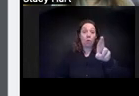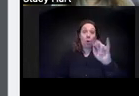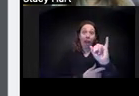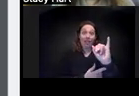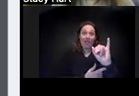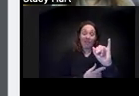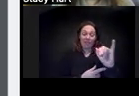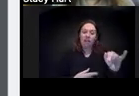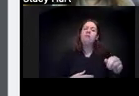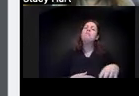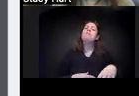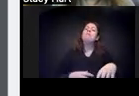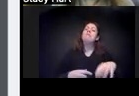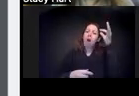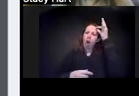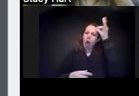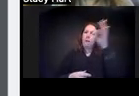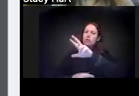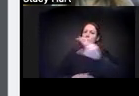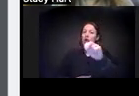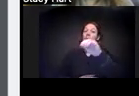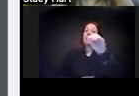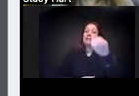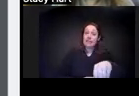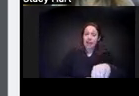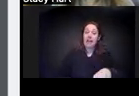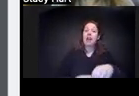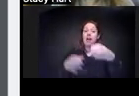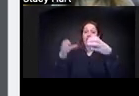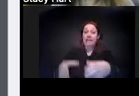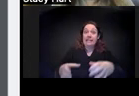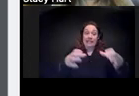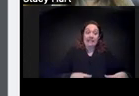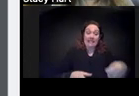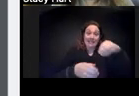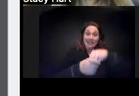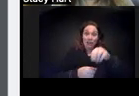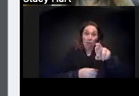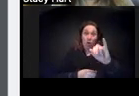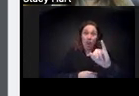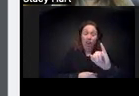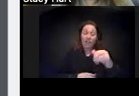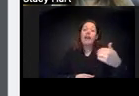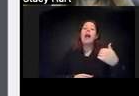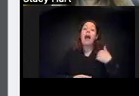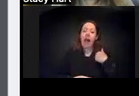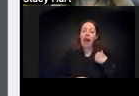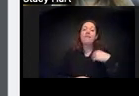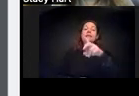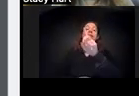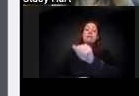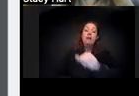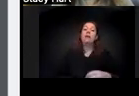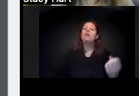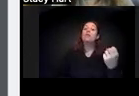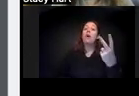almost 30% of citizens have a disability, 12% have a mental health